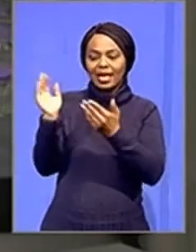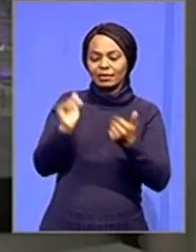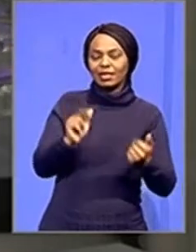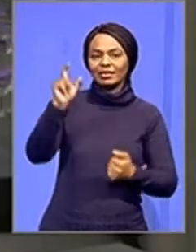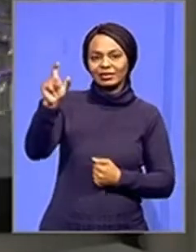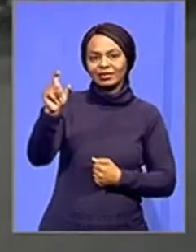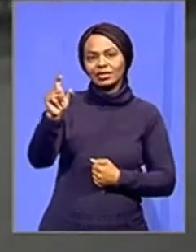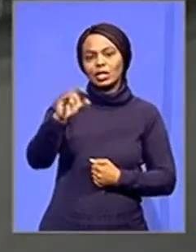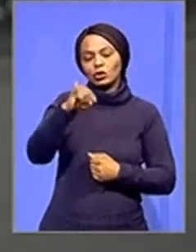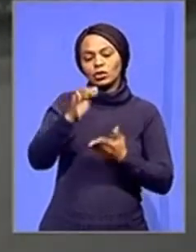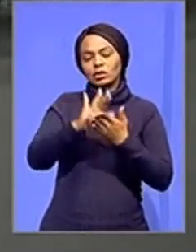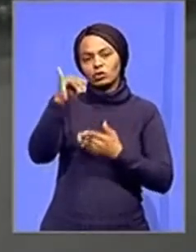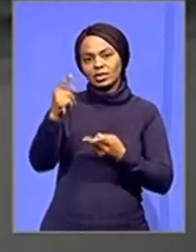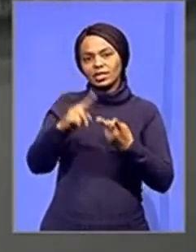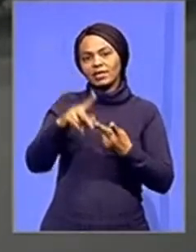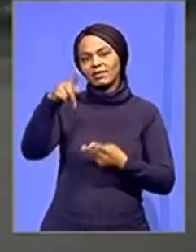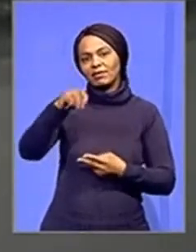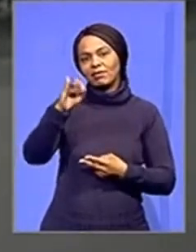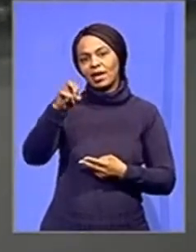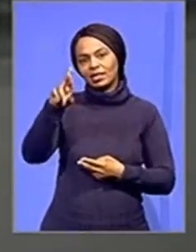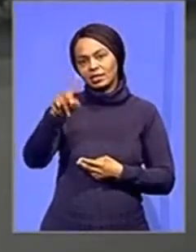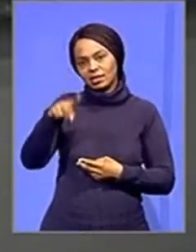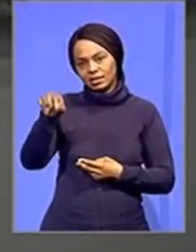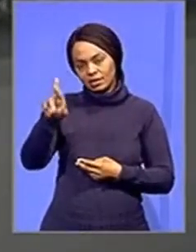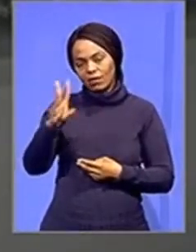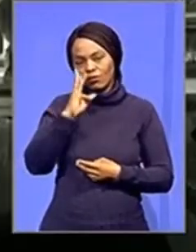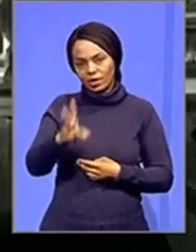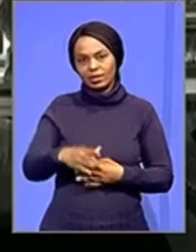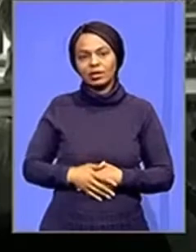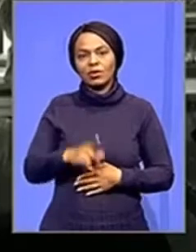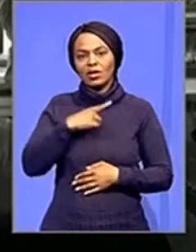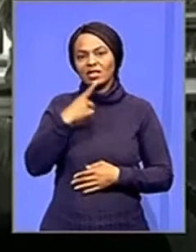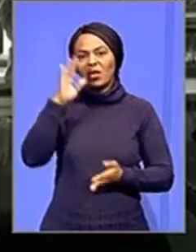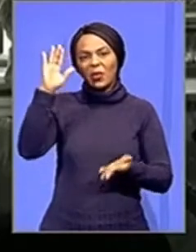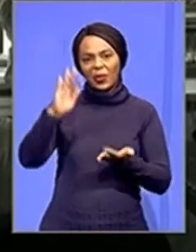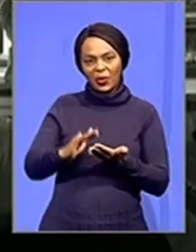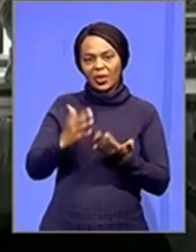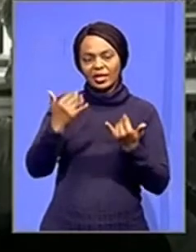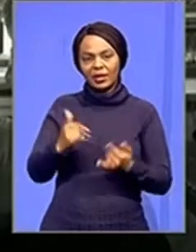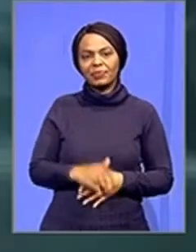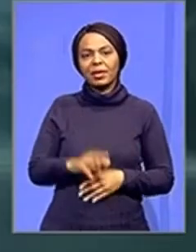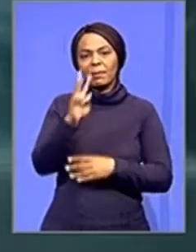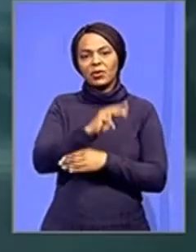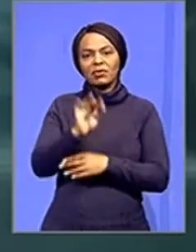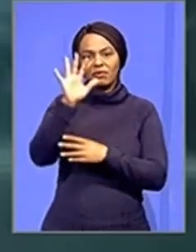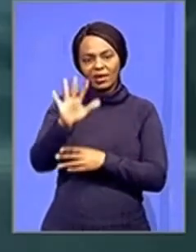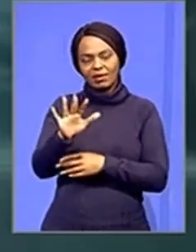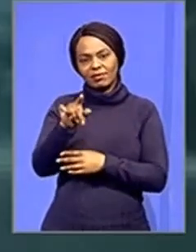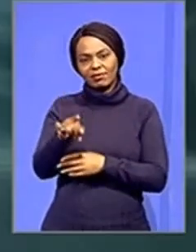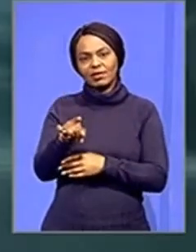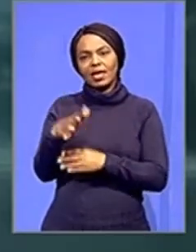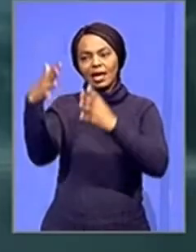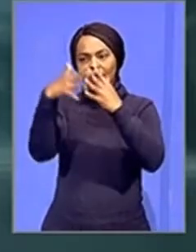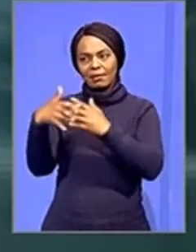lefai za mwa malati ngele maluatang. Yona ya kareza le meento ilidi milioni dilitanu ina khaye ya bezu ingipu soe Amerika.